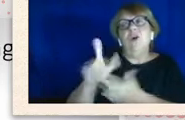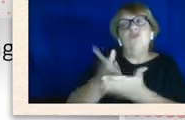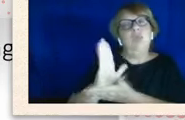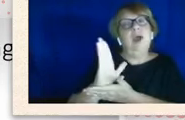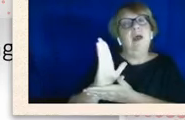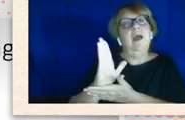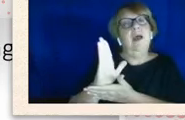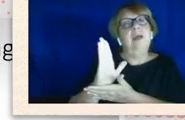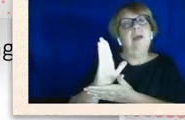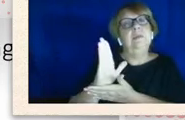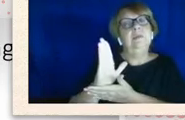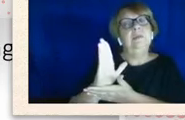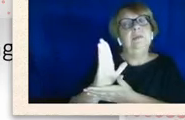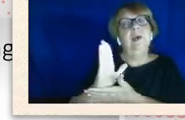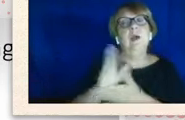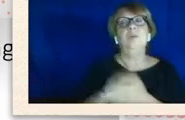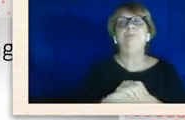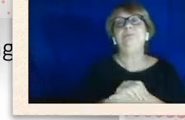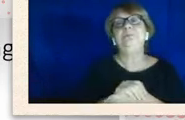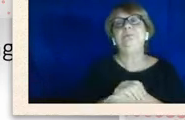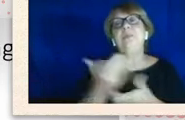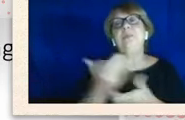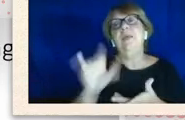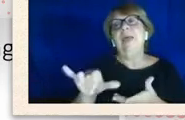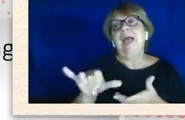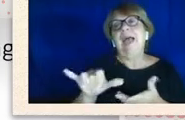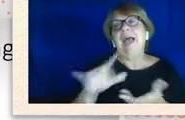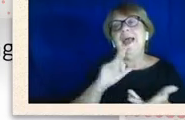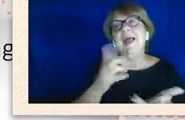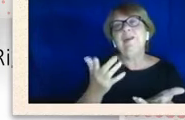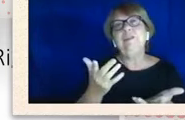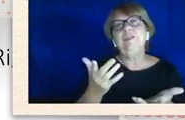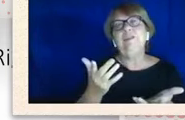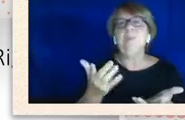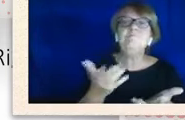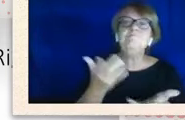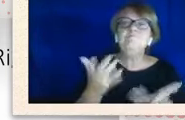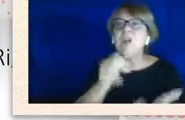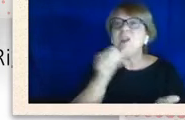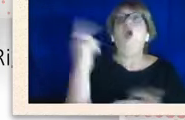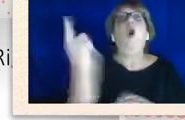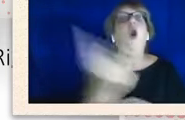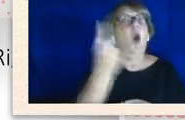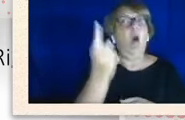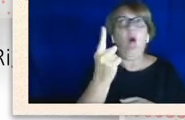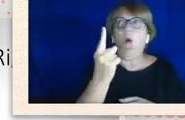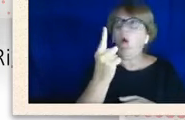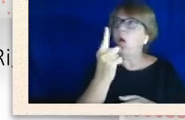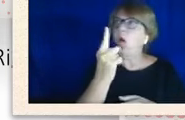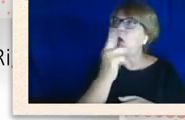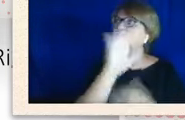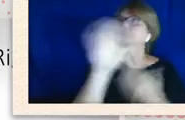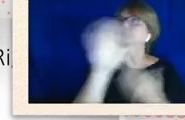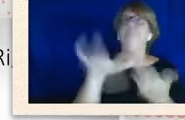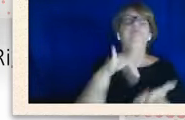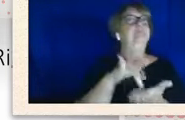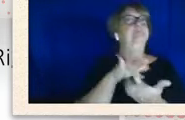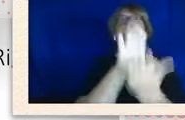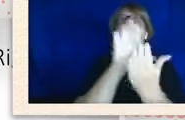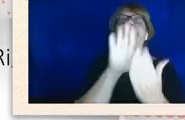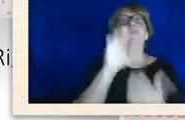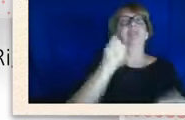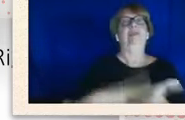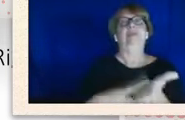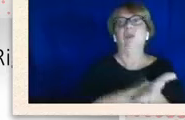franchising is certainly not always been front and center in the discussion. But it does need to